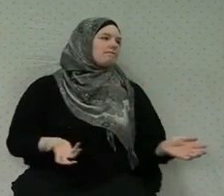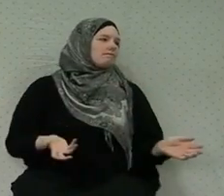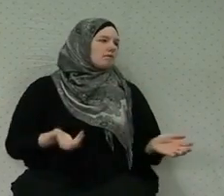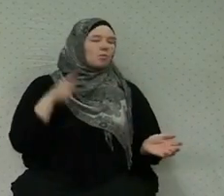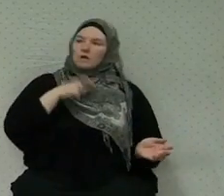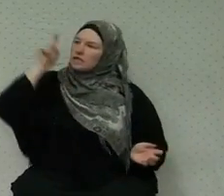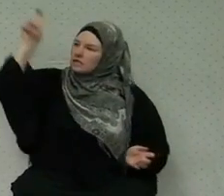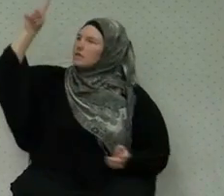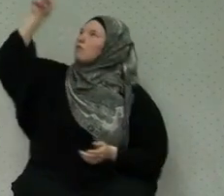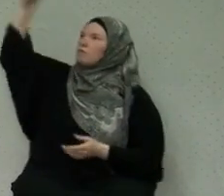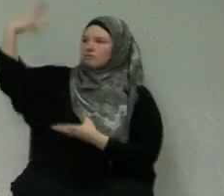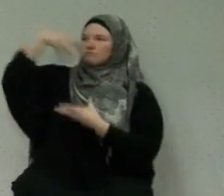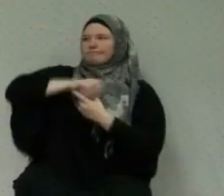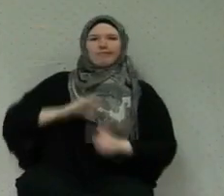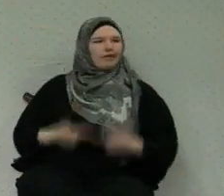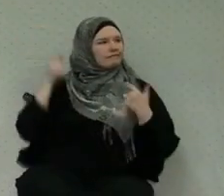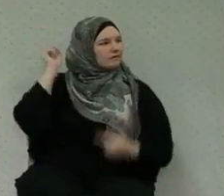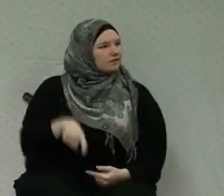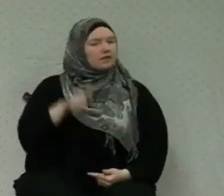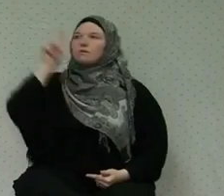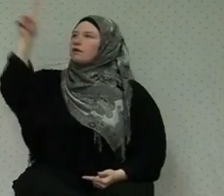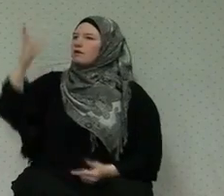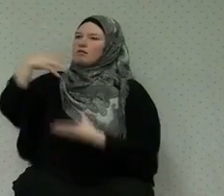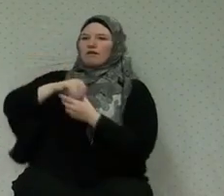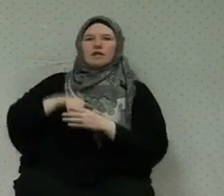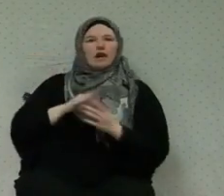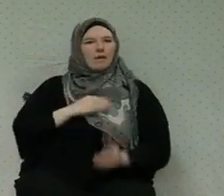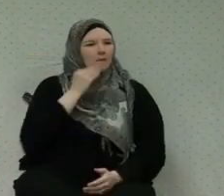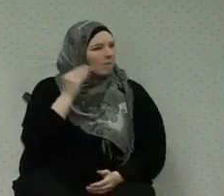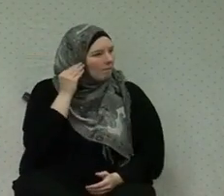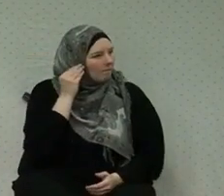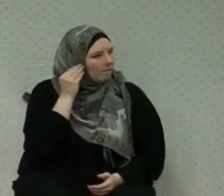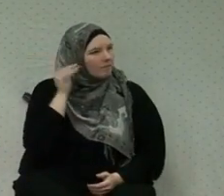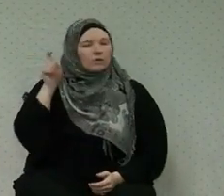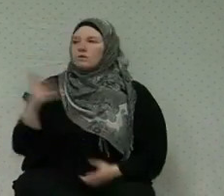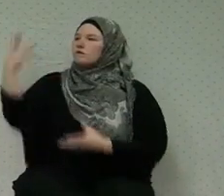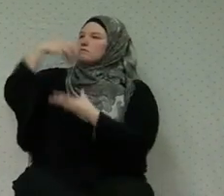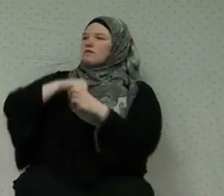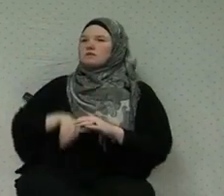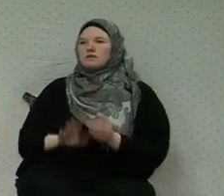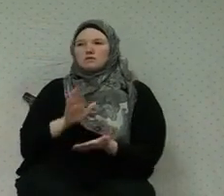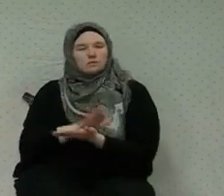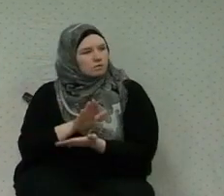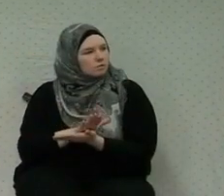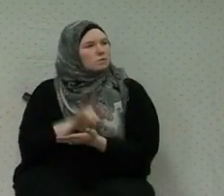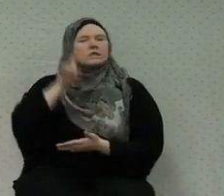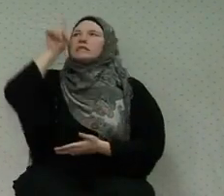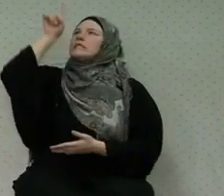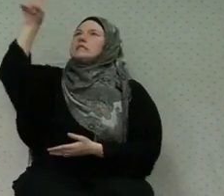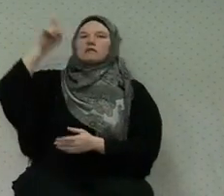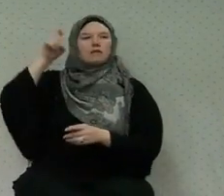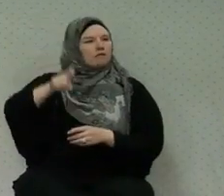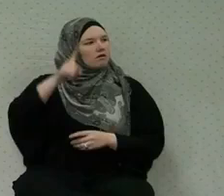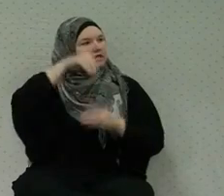God in our life. We need God in our homes. We need God in our schools. We need God in